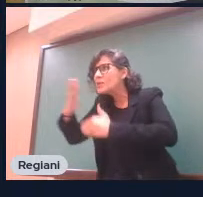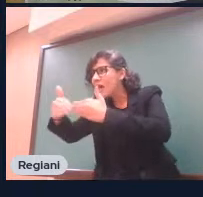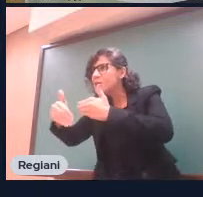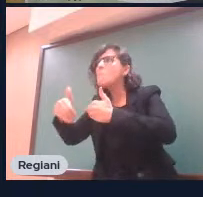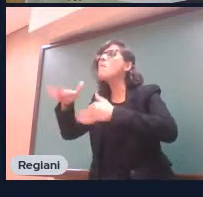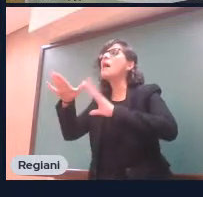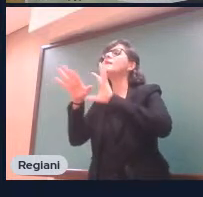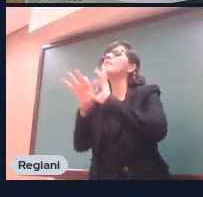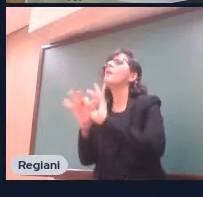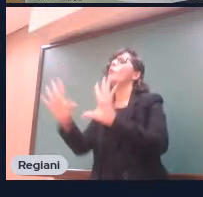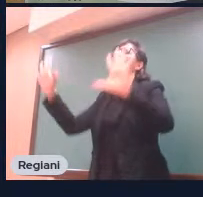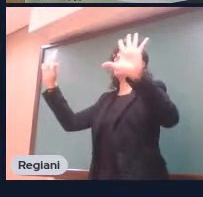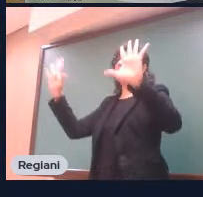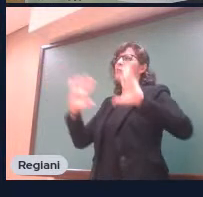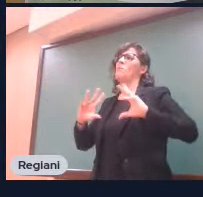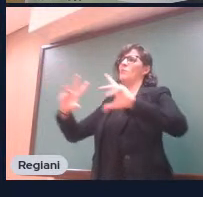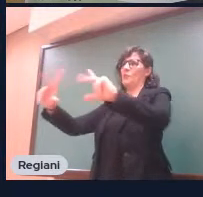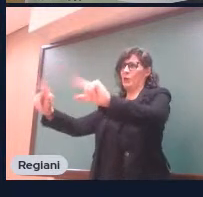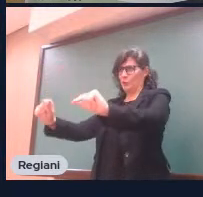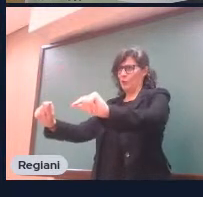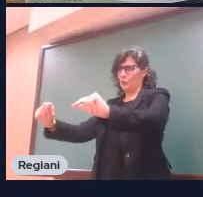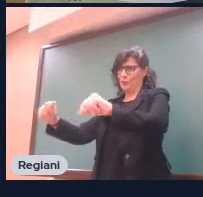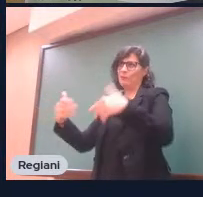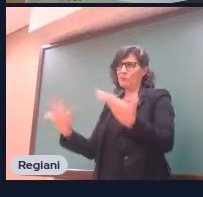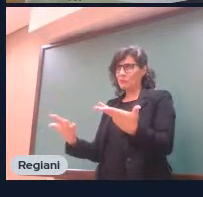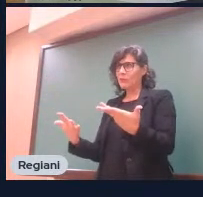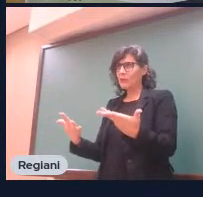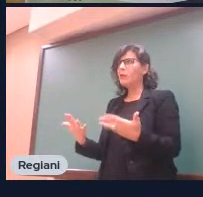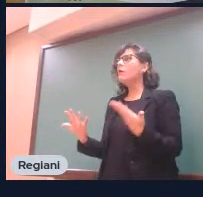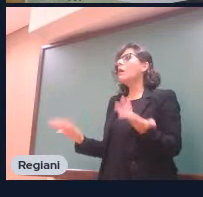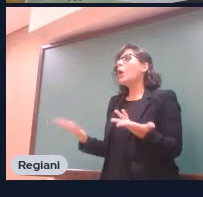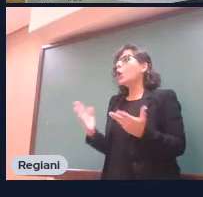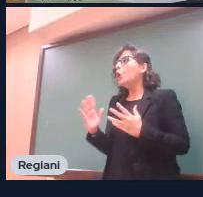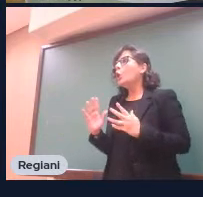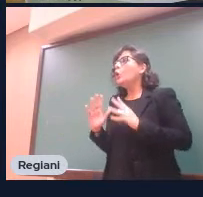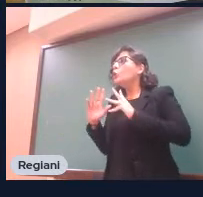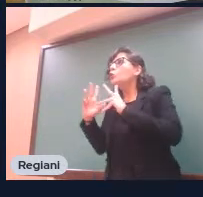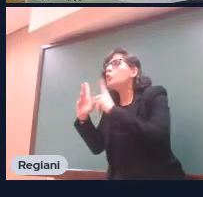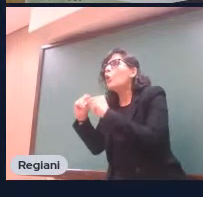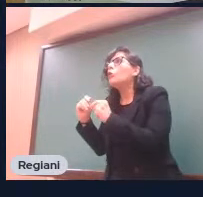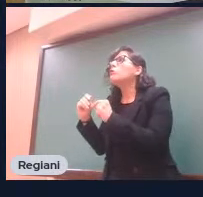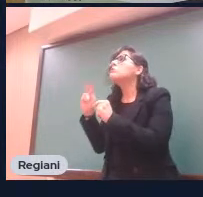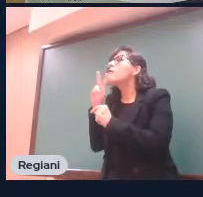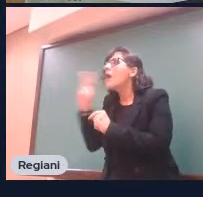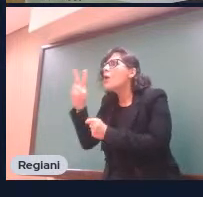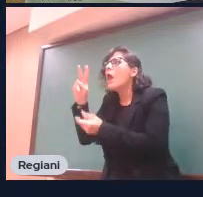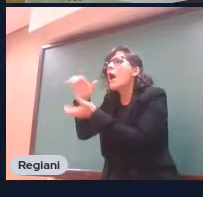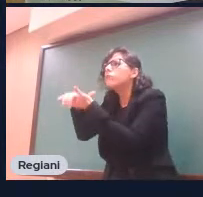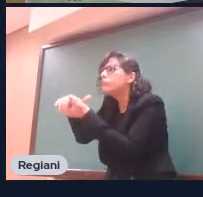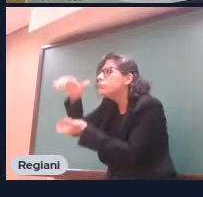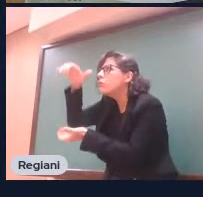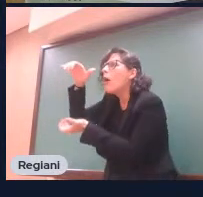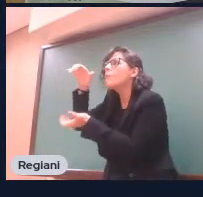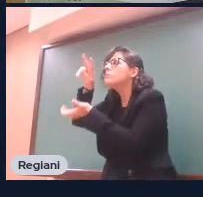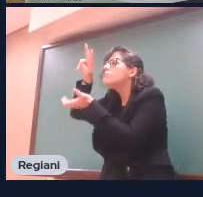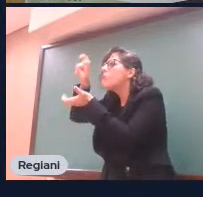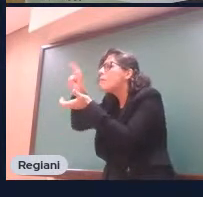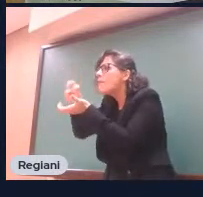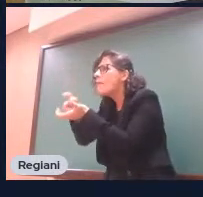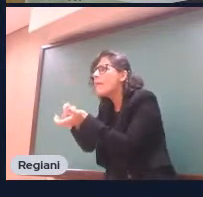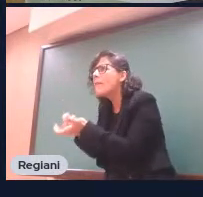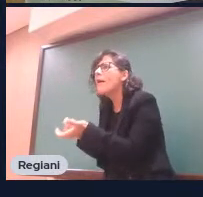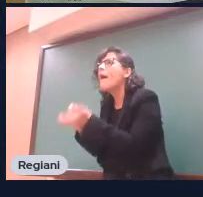result. All of them will be the result of looking at actual data in a corpus, which will